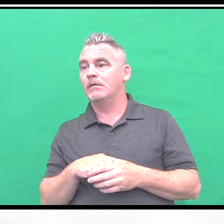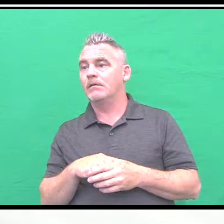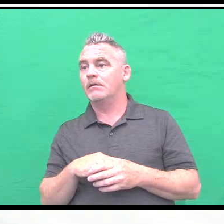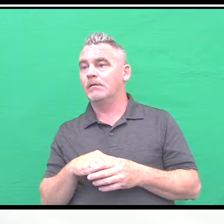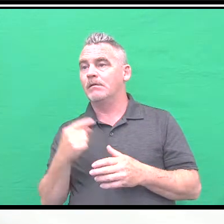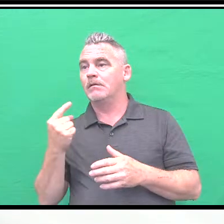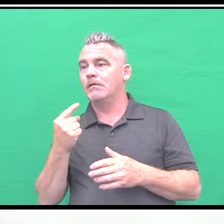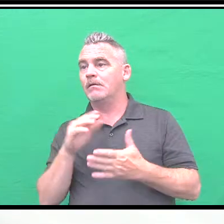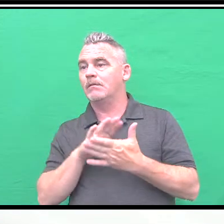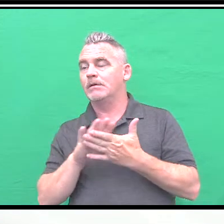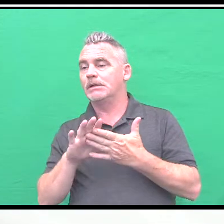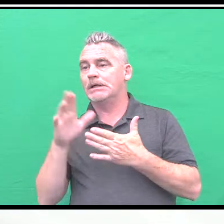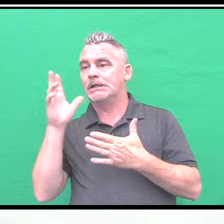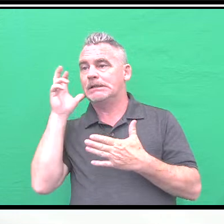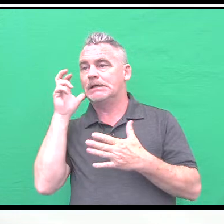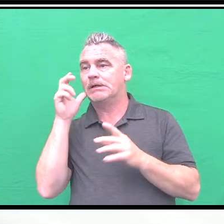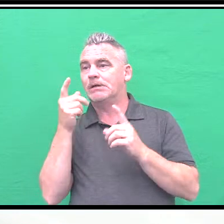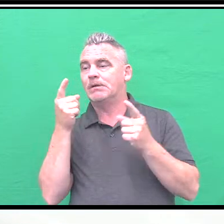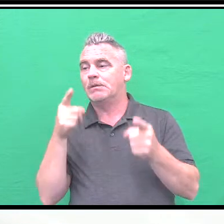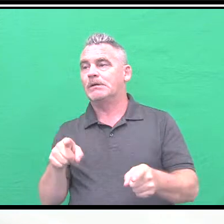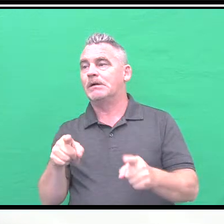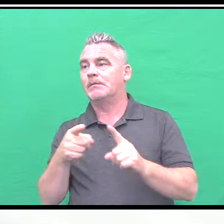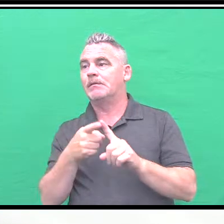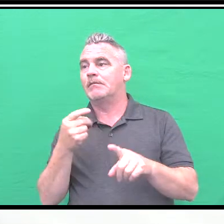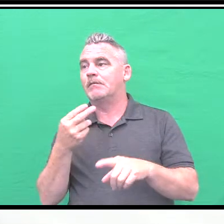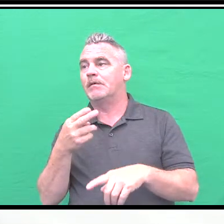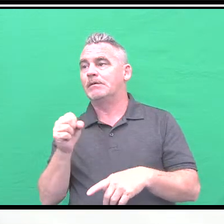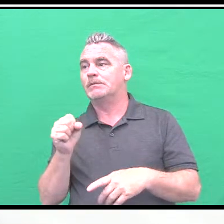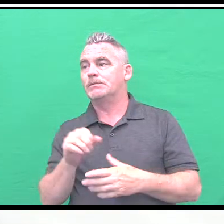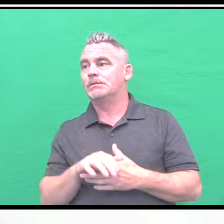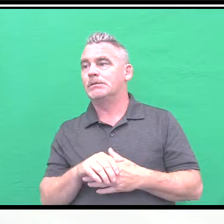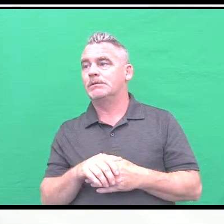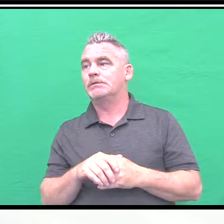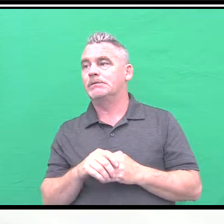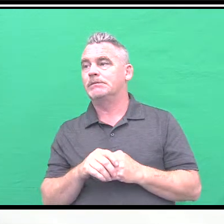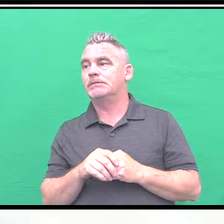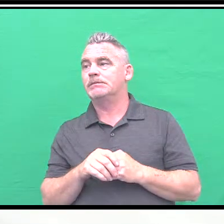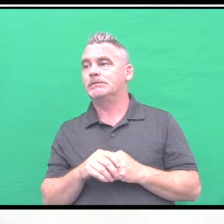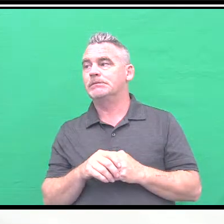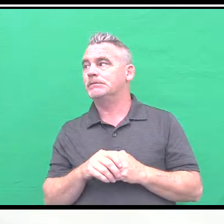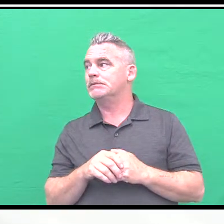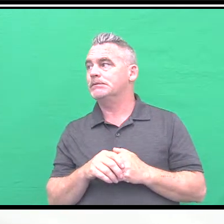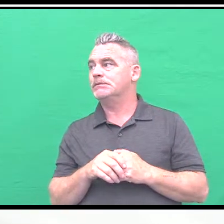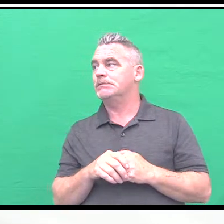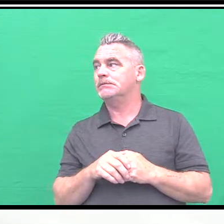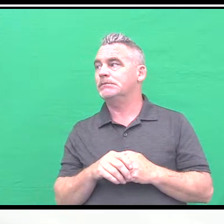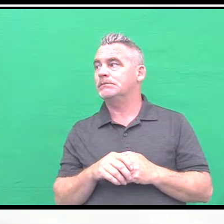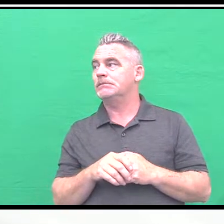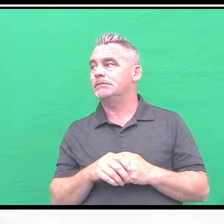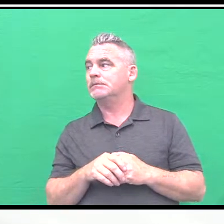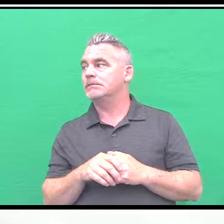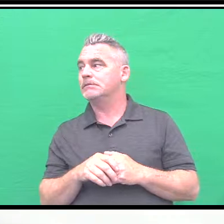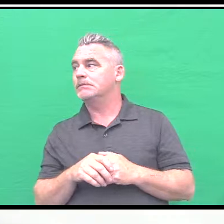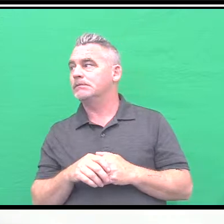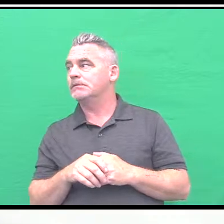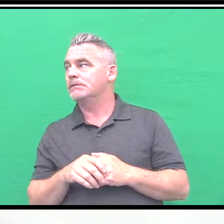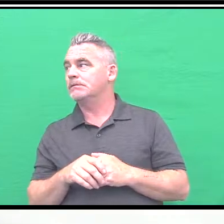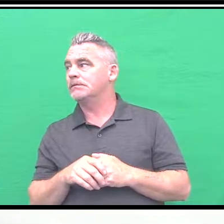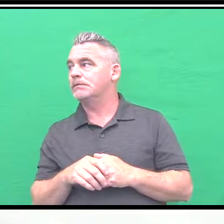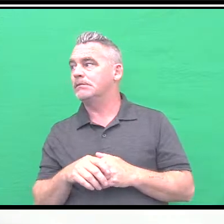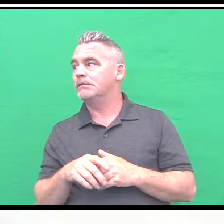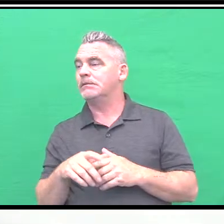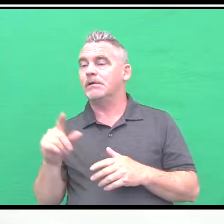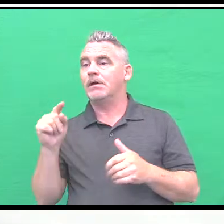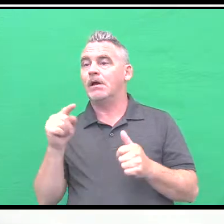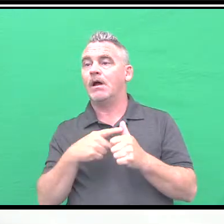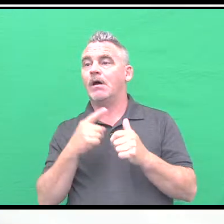from our high school students and what's going on at our high schools. I was fortunate enough to attend the first meeting